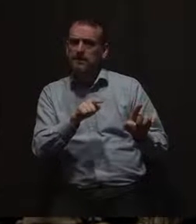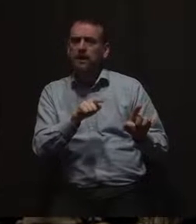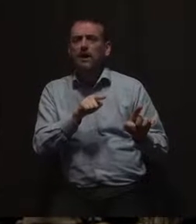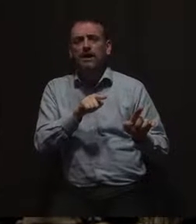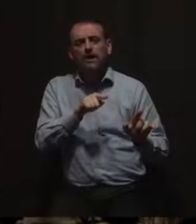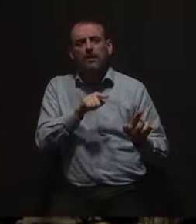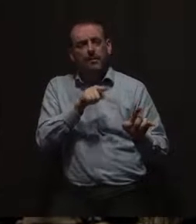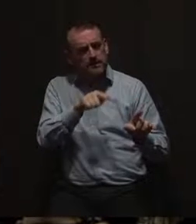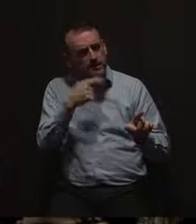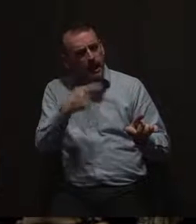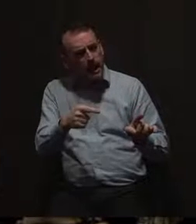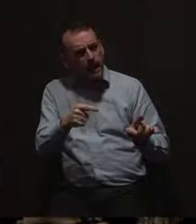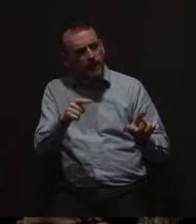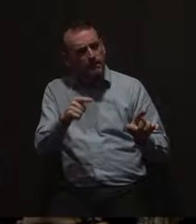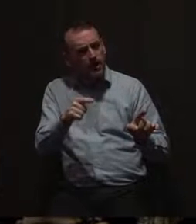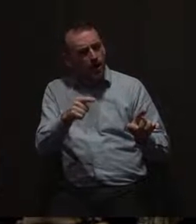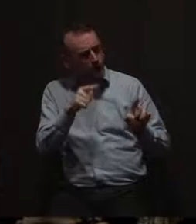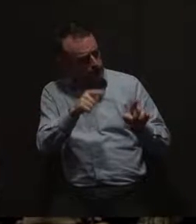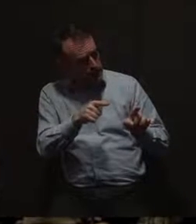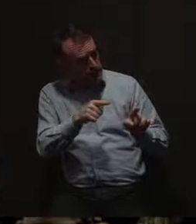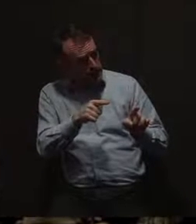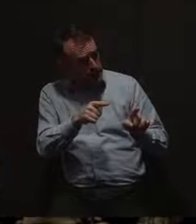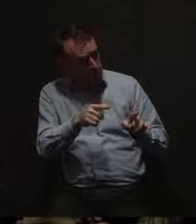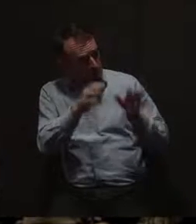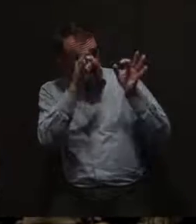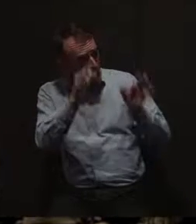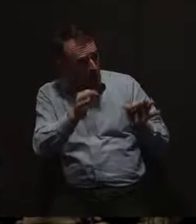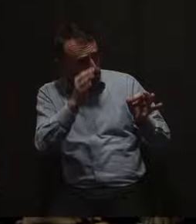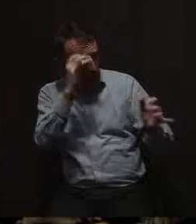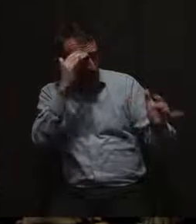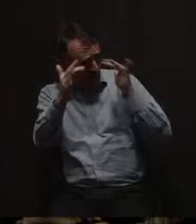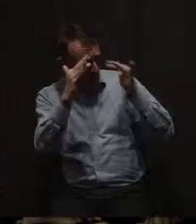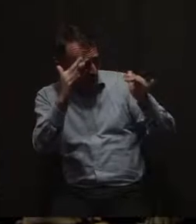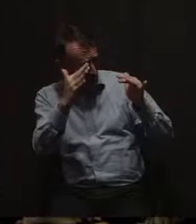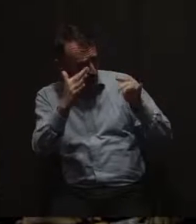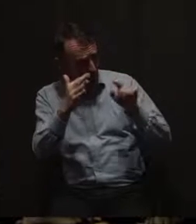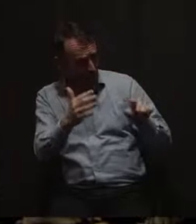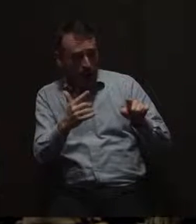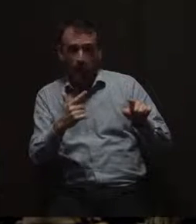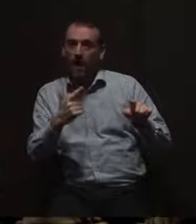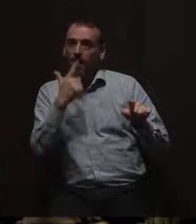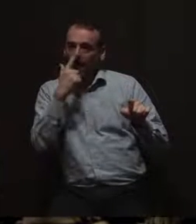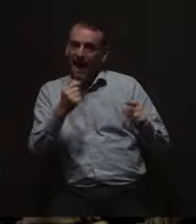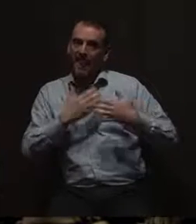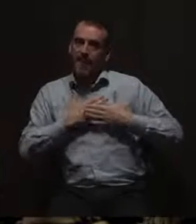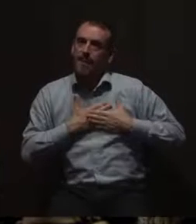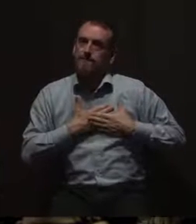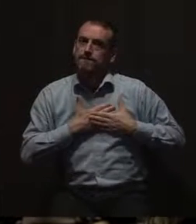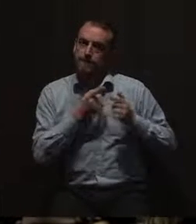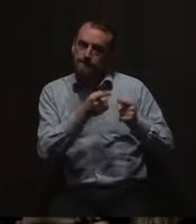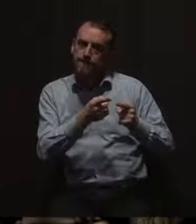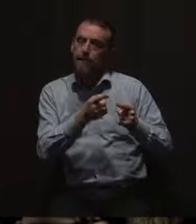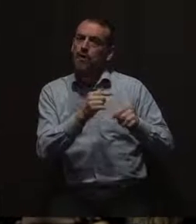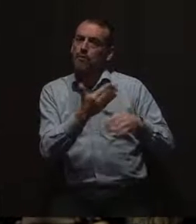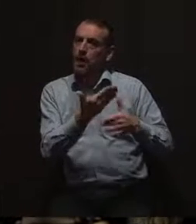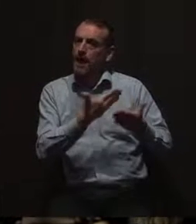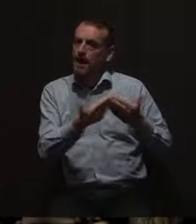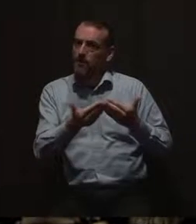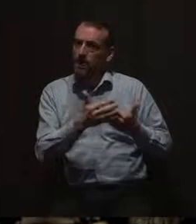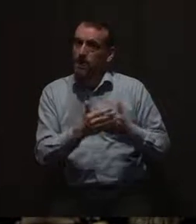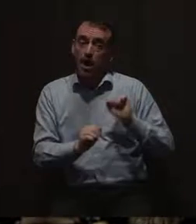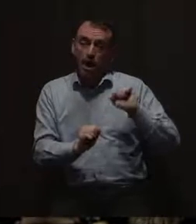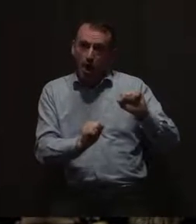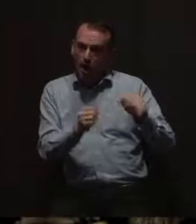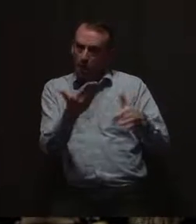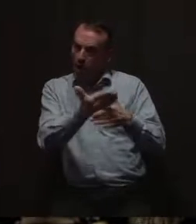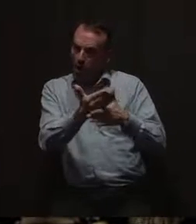to be perfect to deserve my love. And for that reason, I can deal with the fact that there are central parts of Hannah Arendt's work